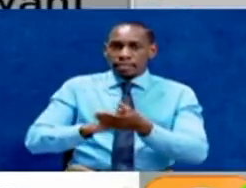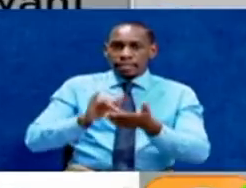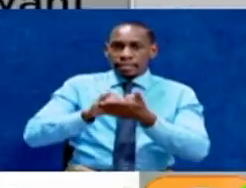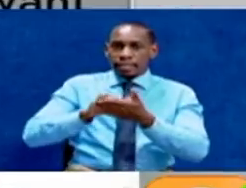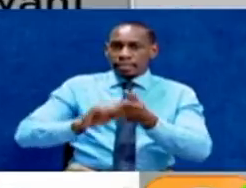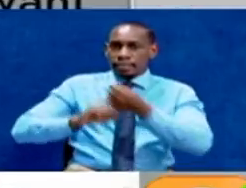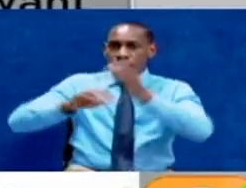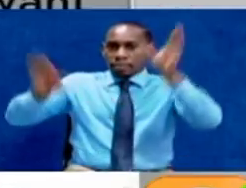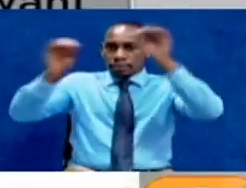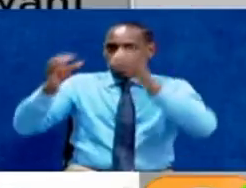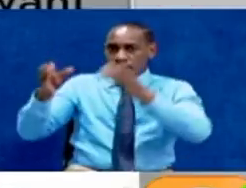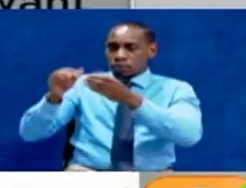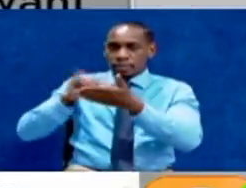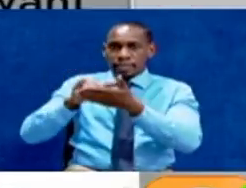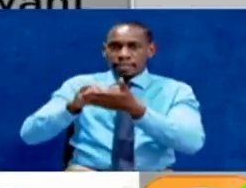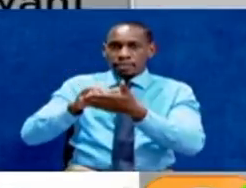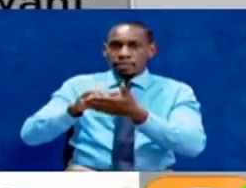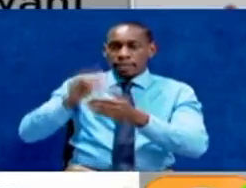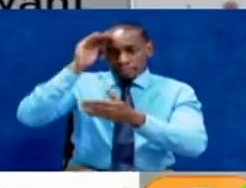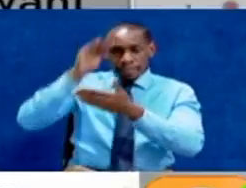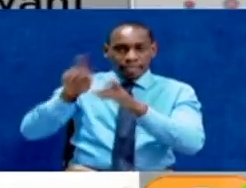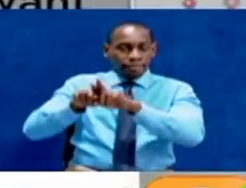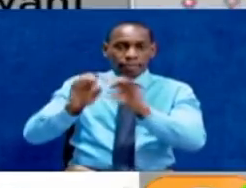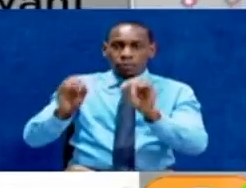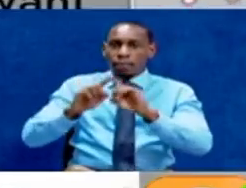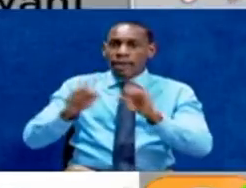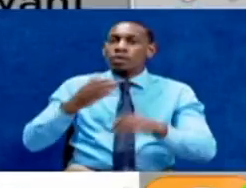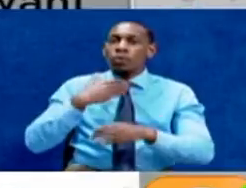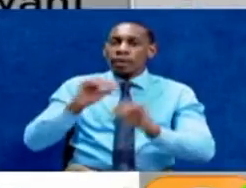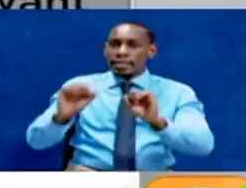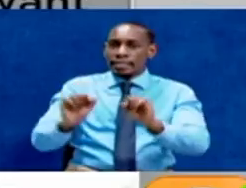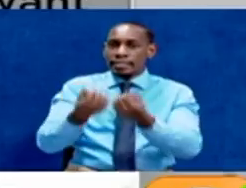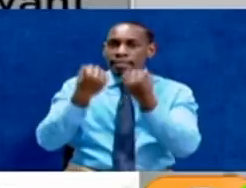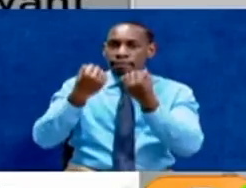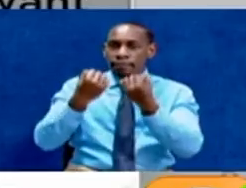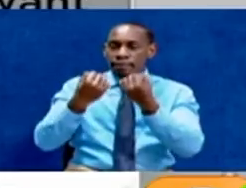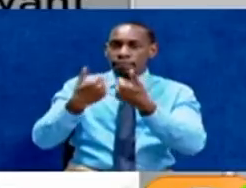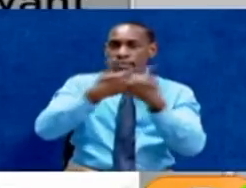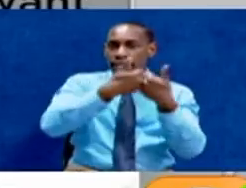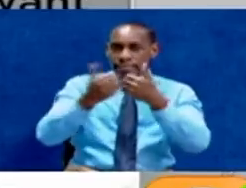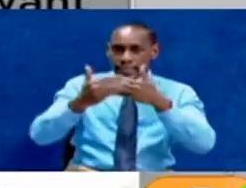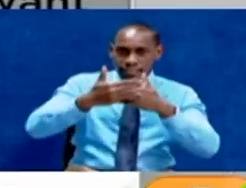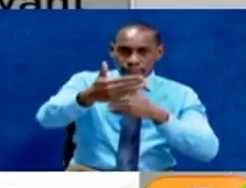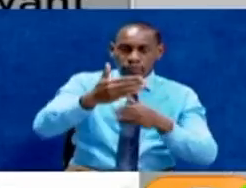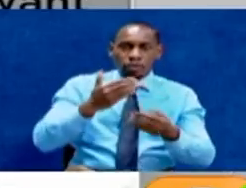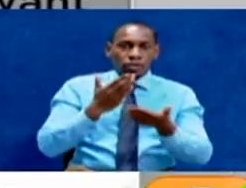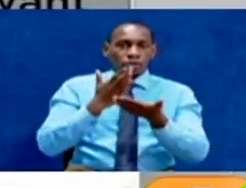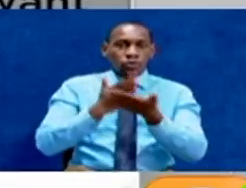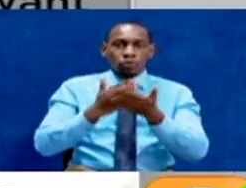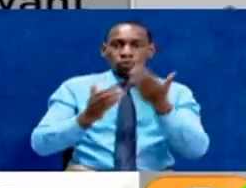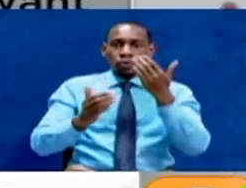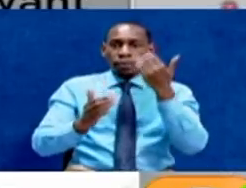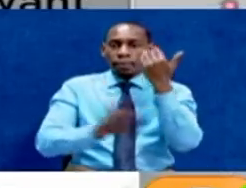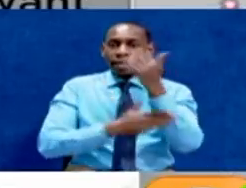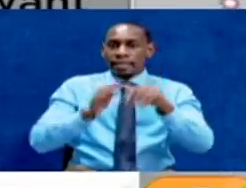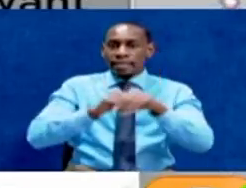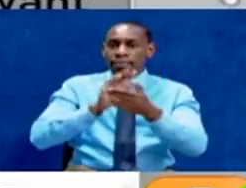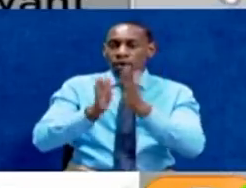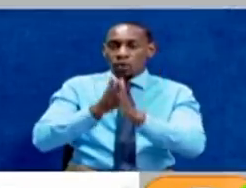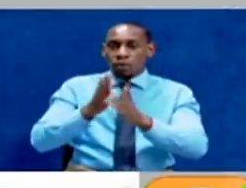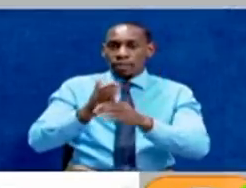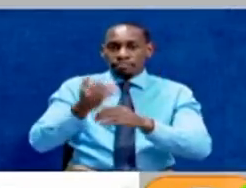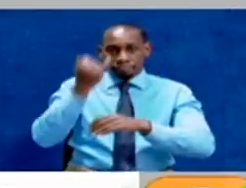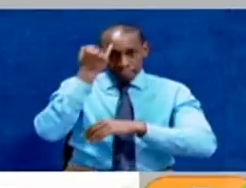president's side are doing so not because they believe in it, but want to survive the coming storm. It's a bad time to have no principles.